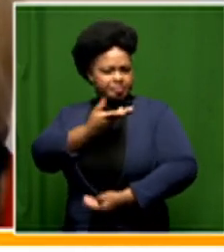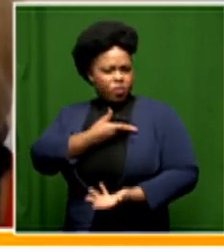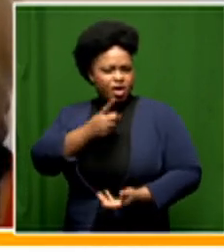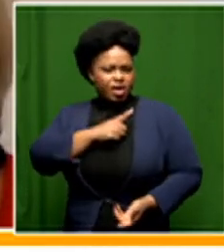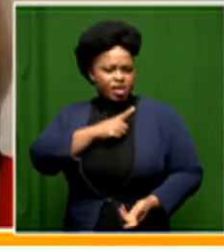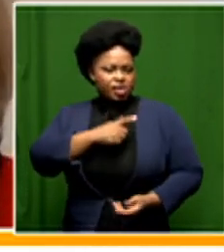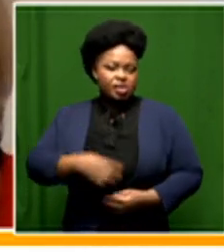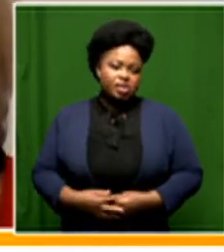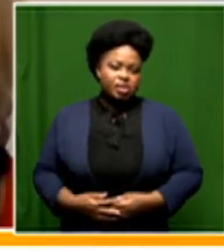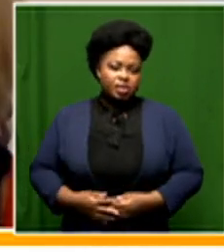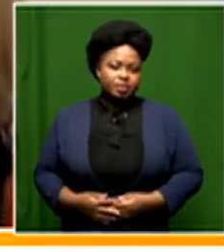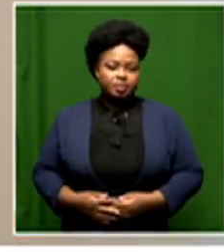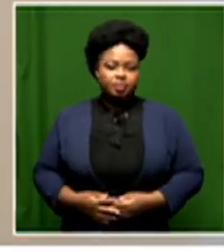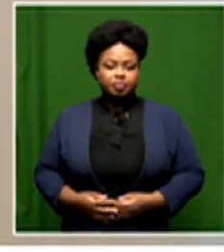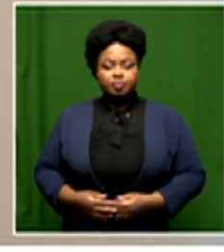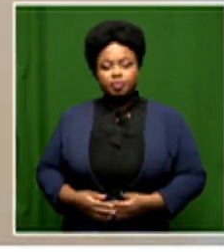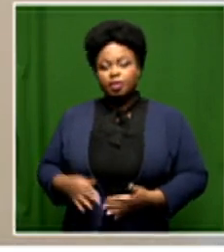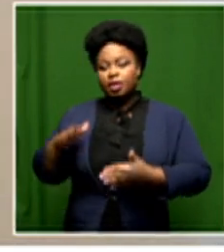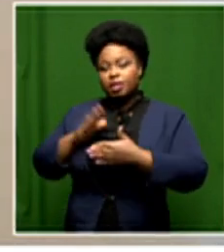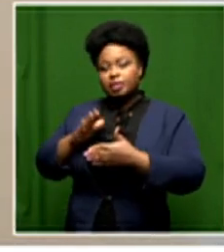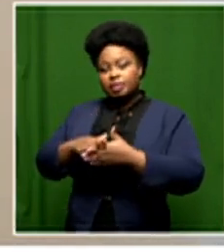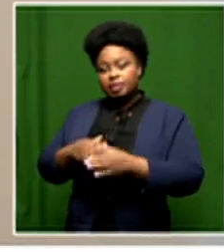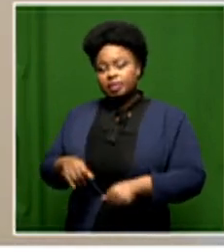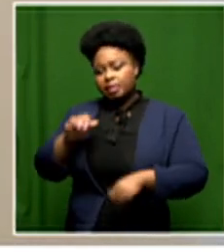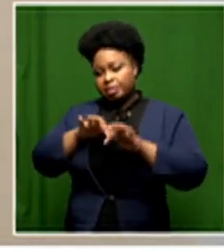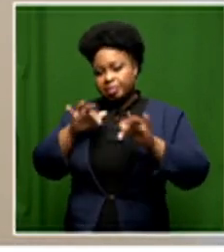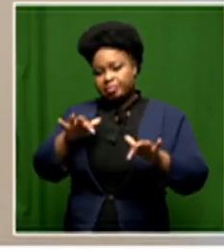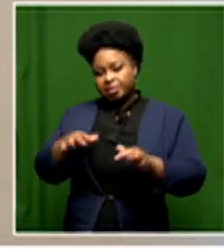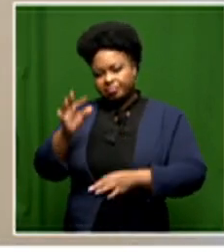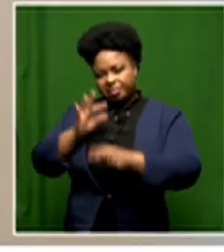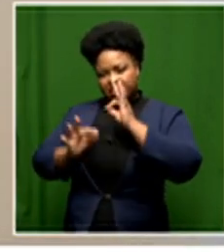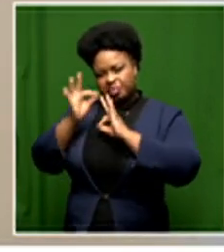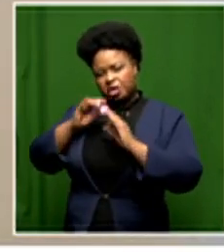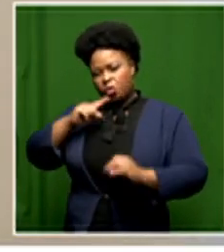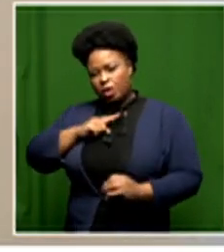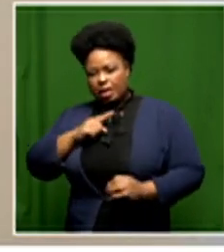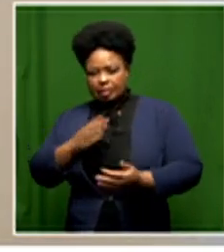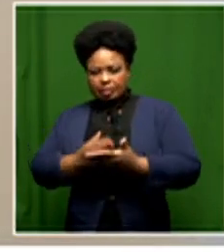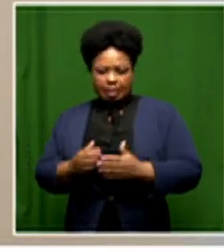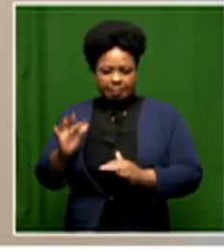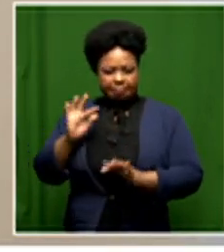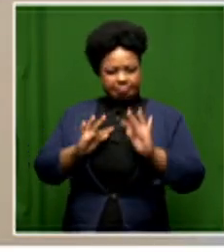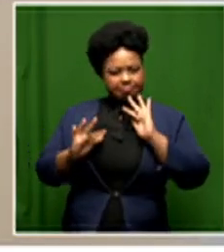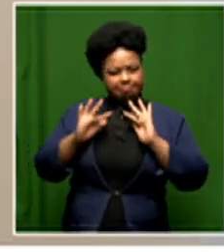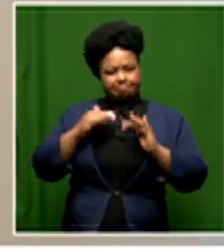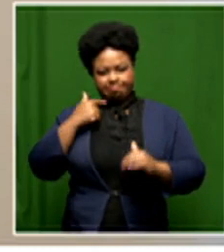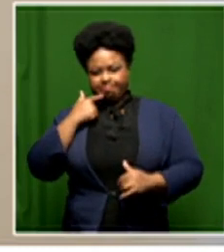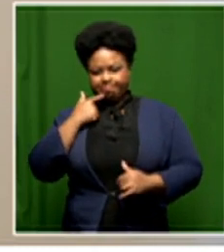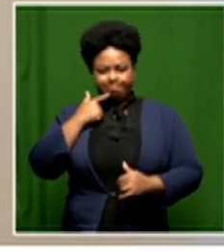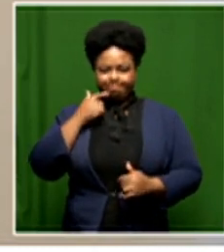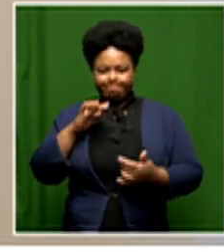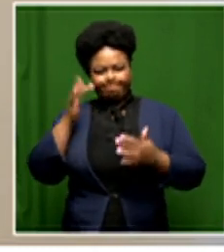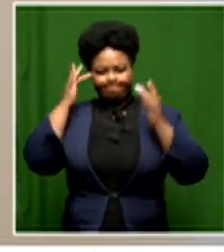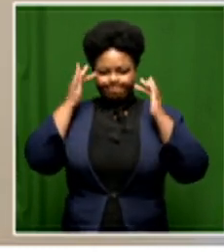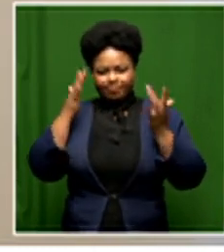So when we analysed the reasons that people were giving for their hesitancy around taking the vaccine,